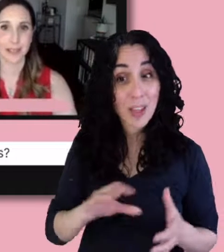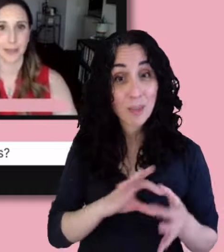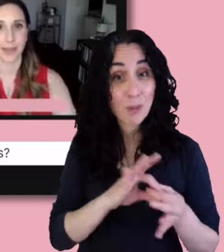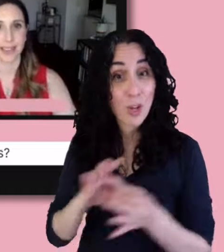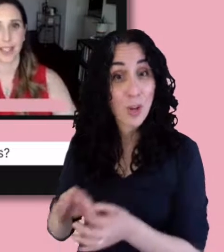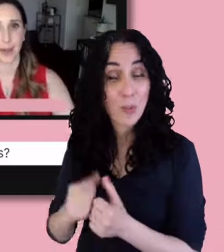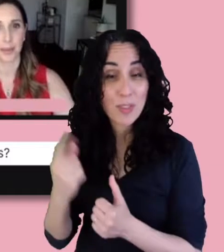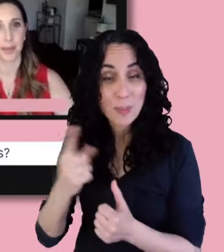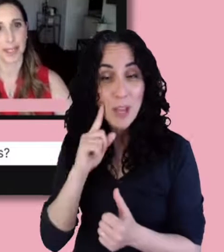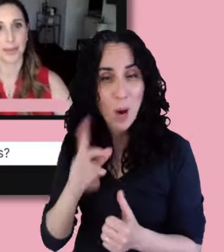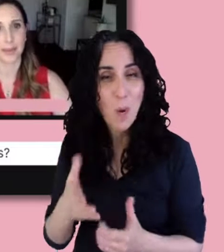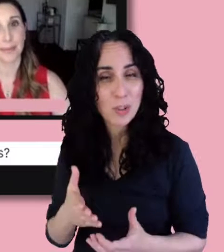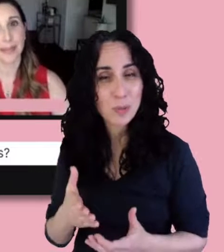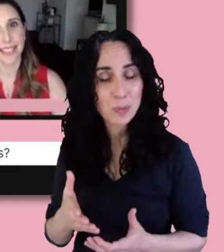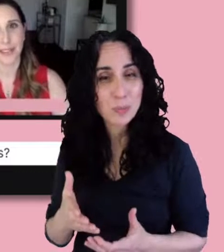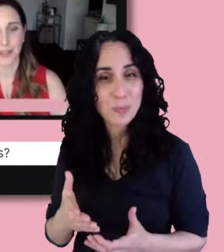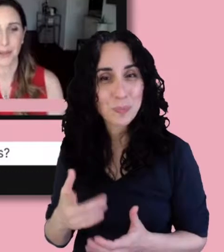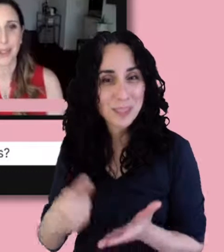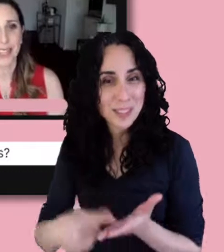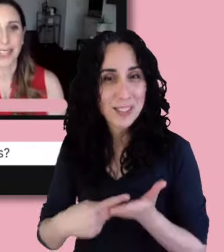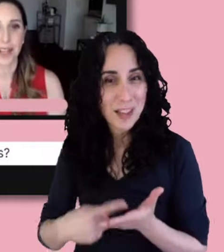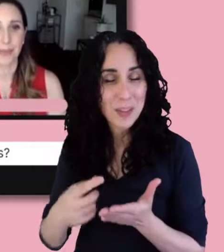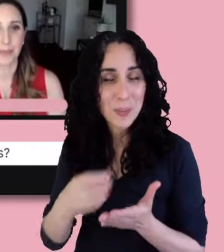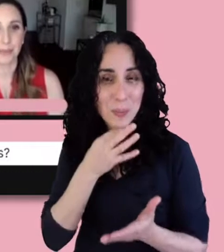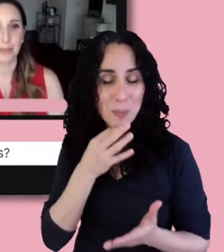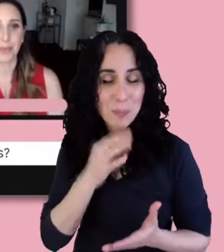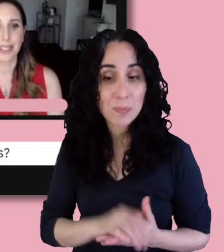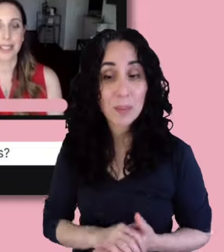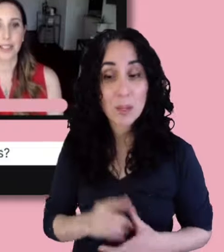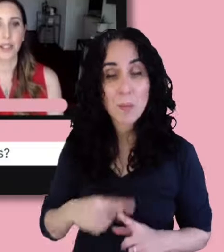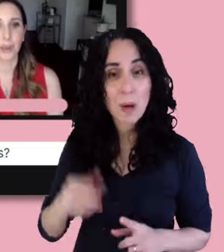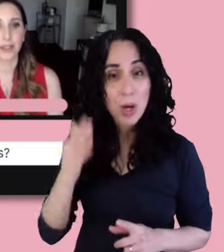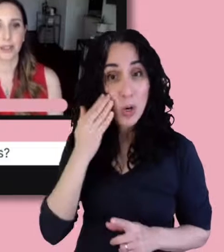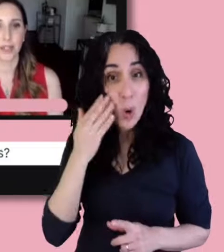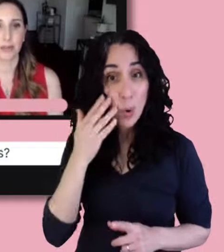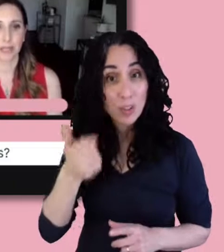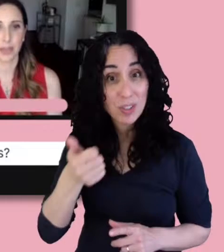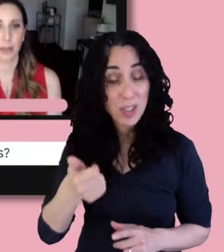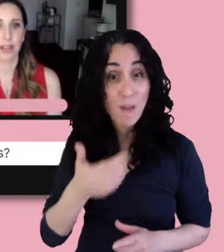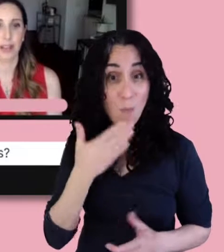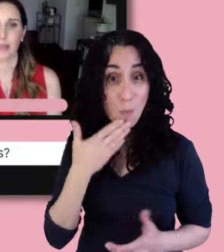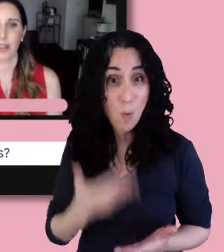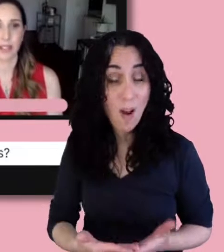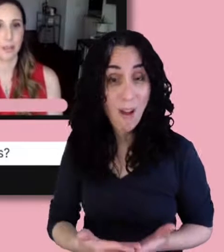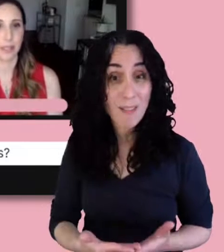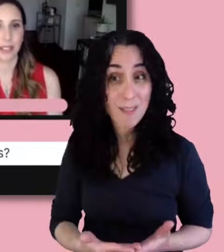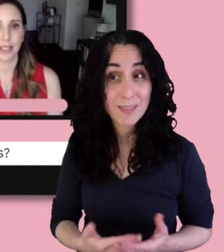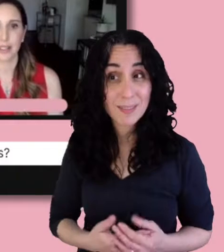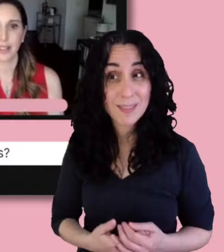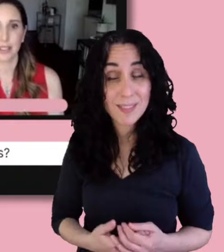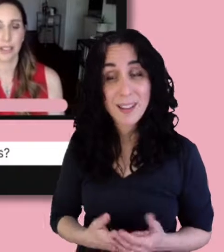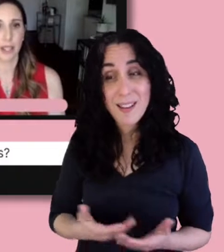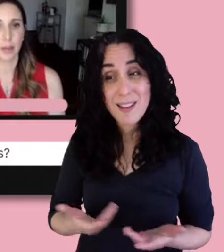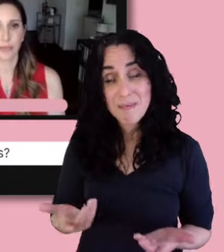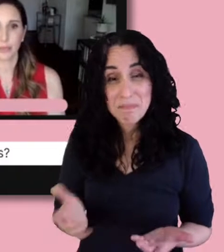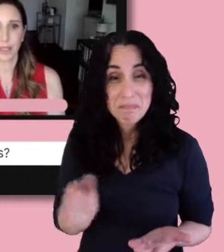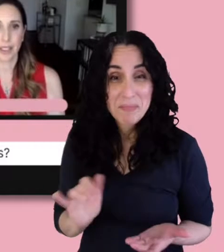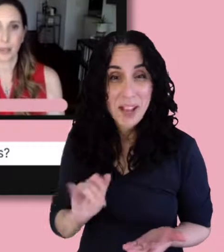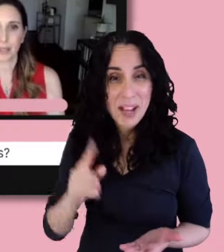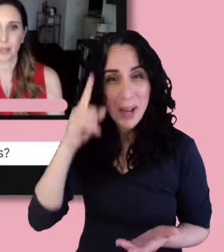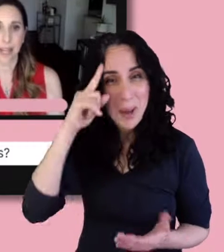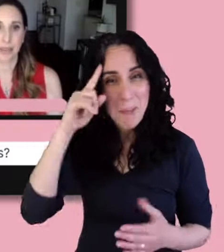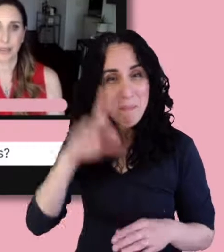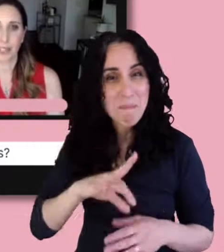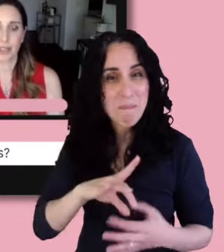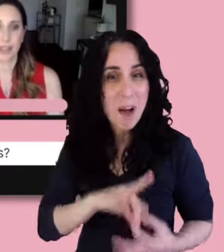gets to something that I want to bring up in a minute or two. But knowing yourself really well, and that could be